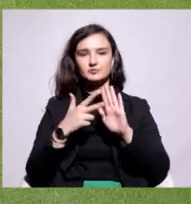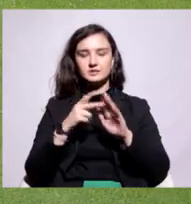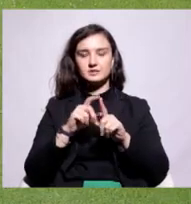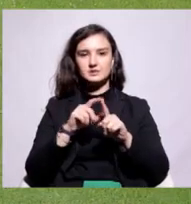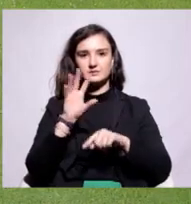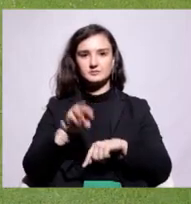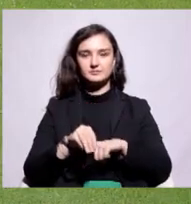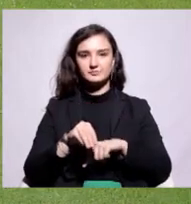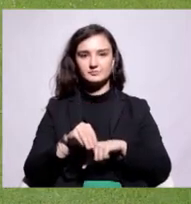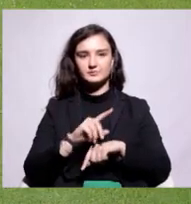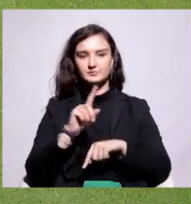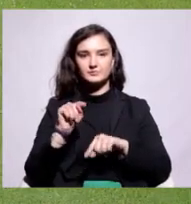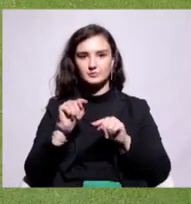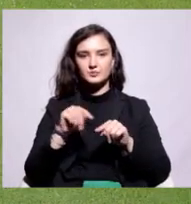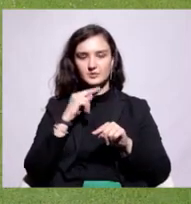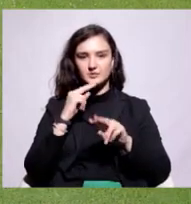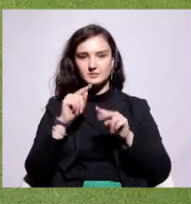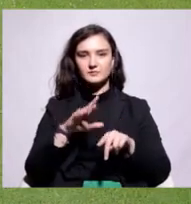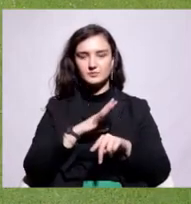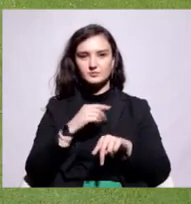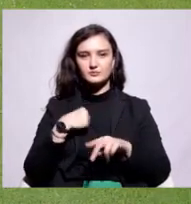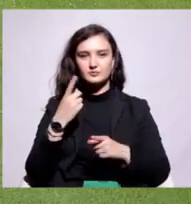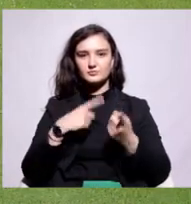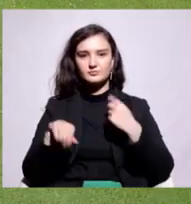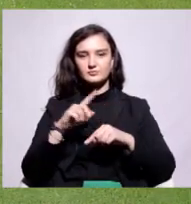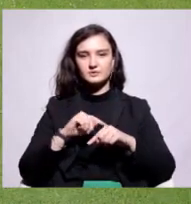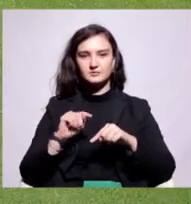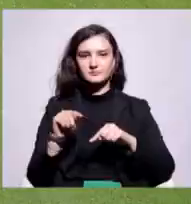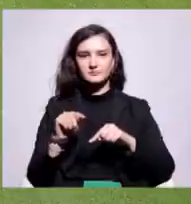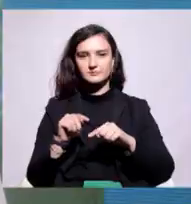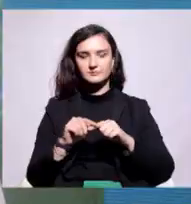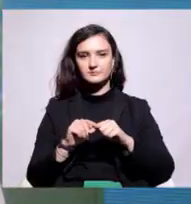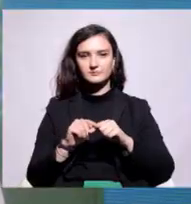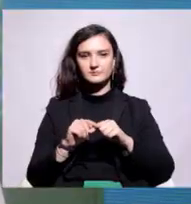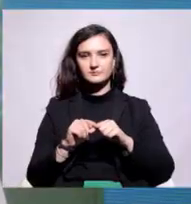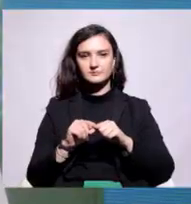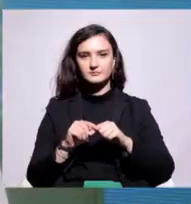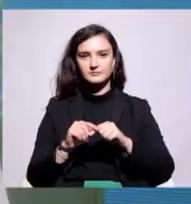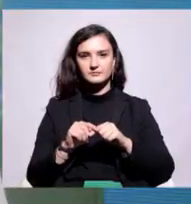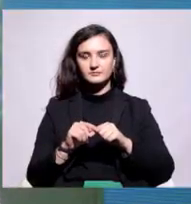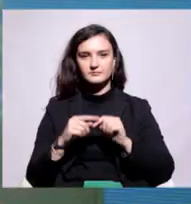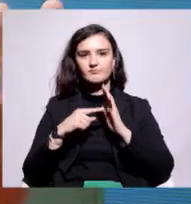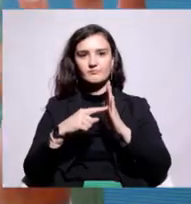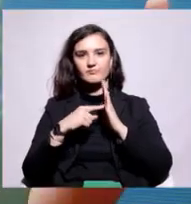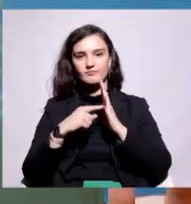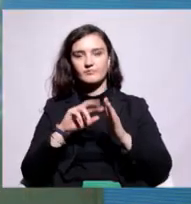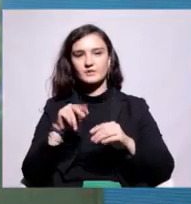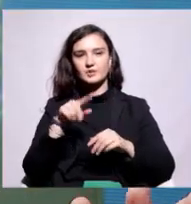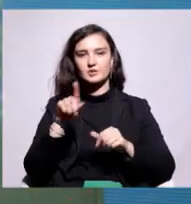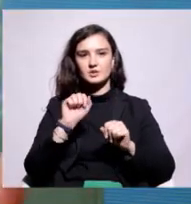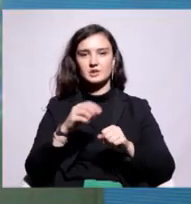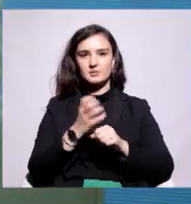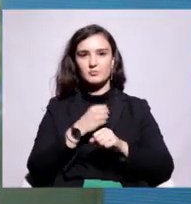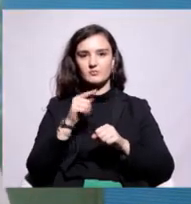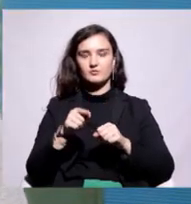words to focus in on, which we will bring up in our discussion and that you can find